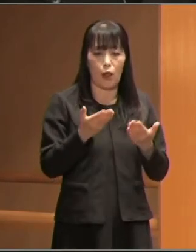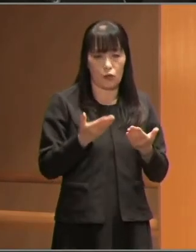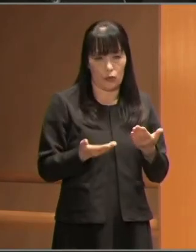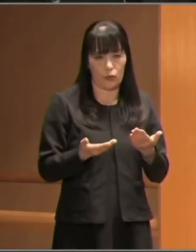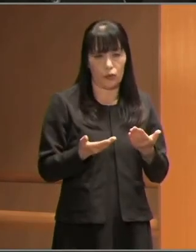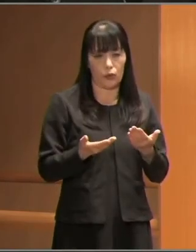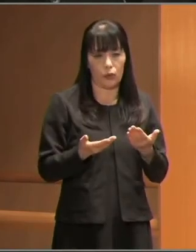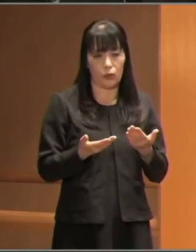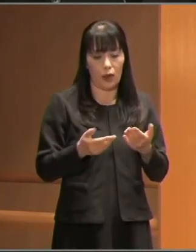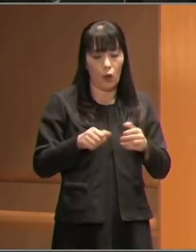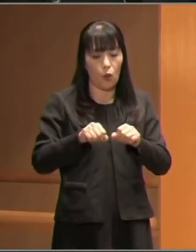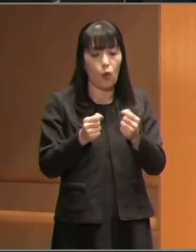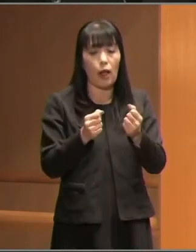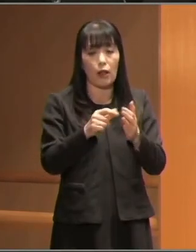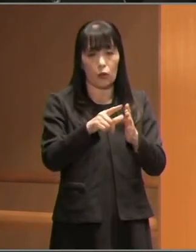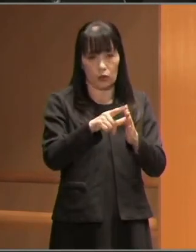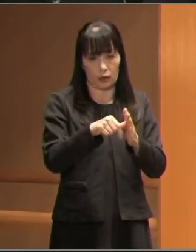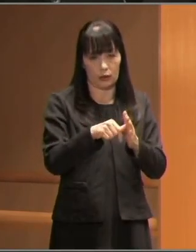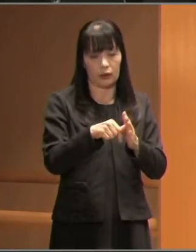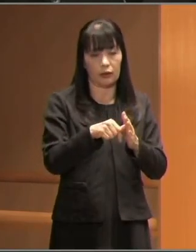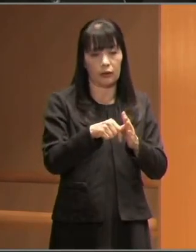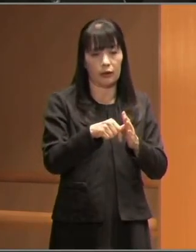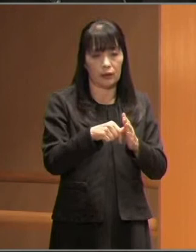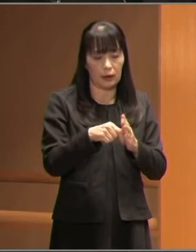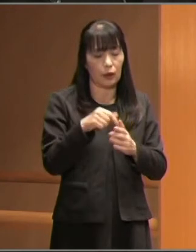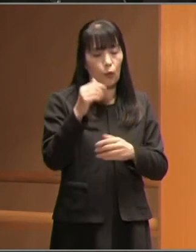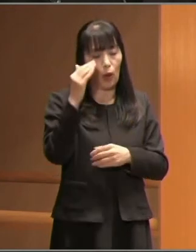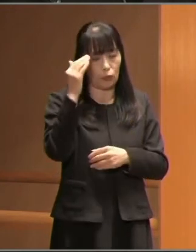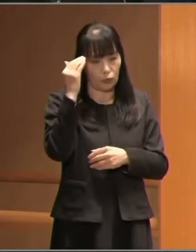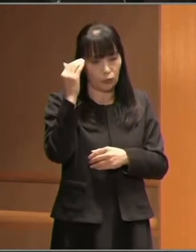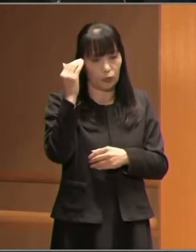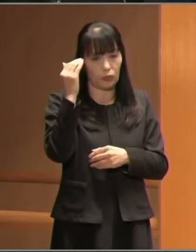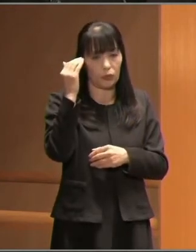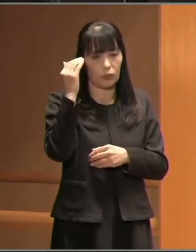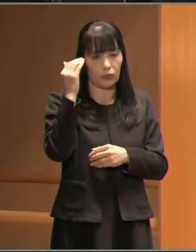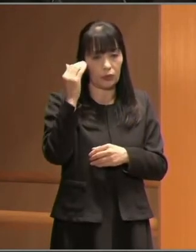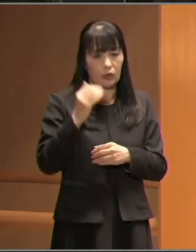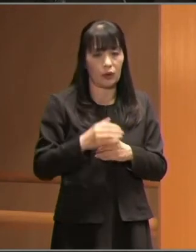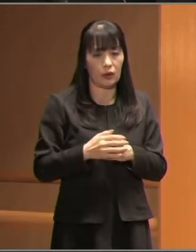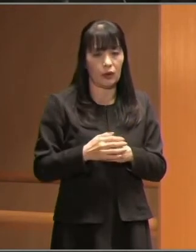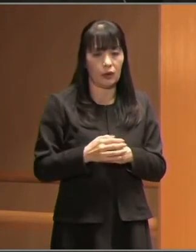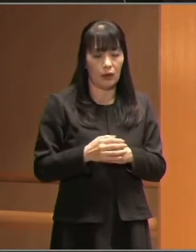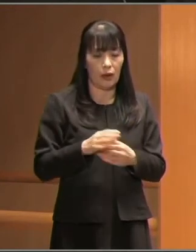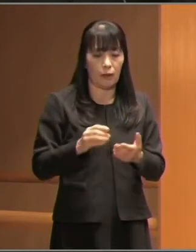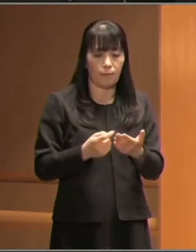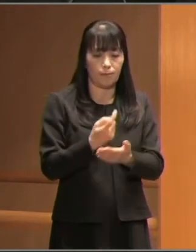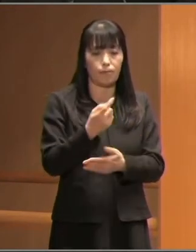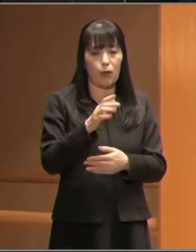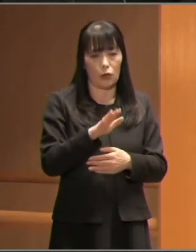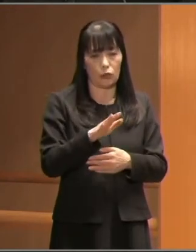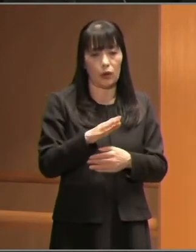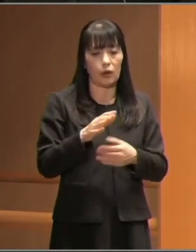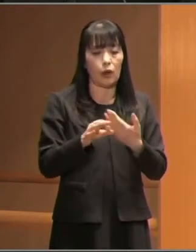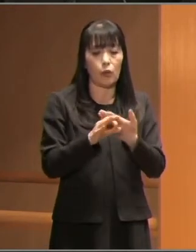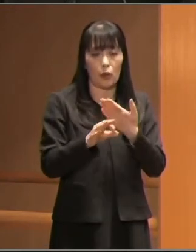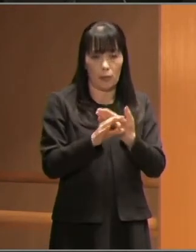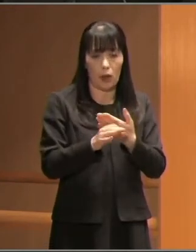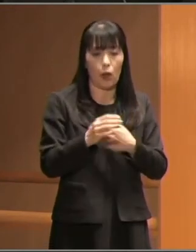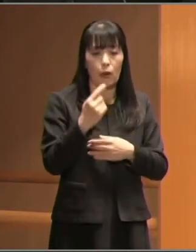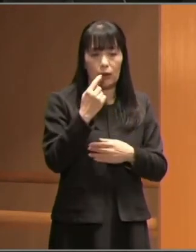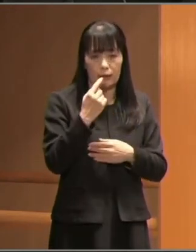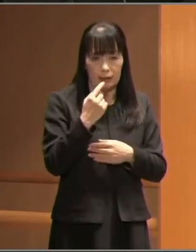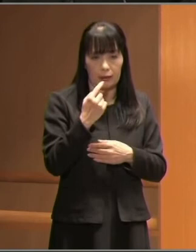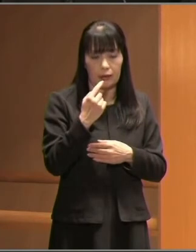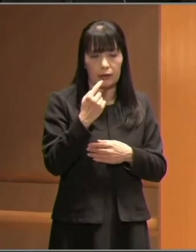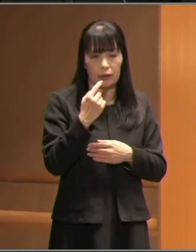if any balance is not even or imbalanced, then there will be some